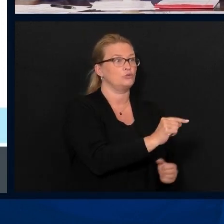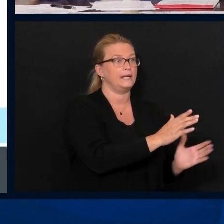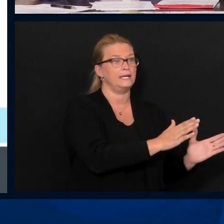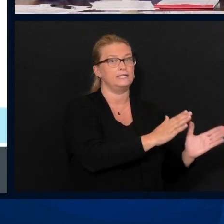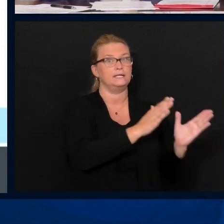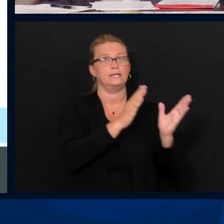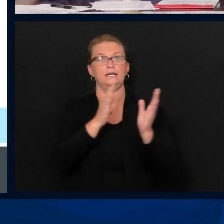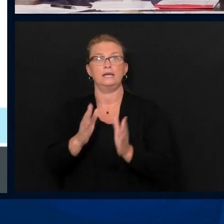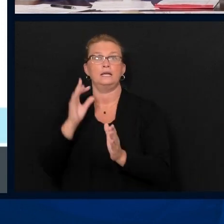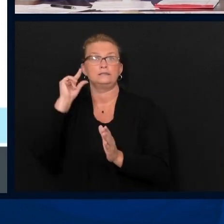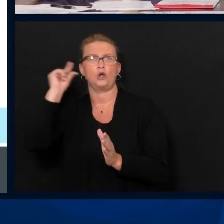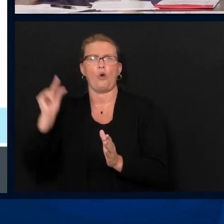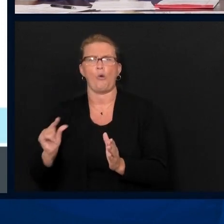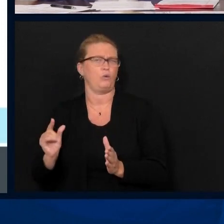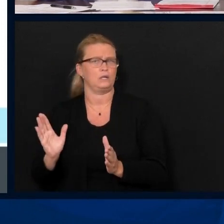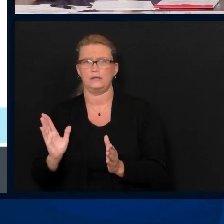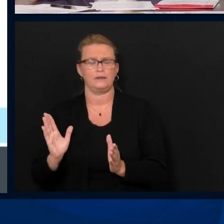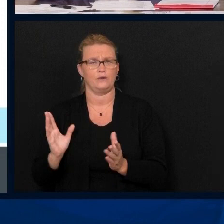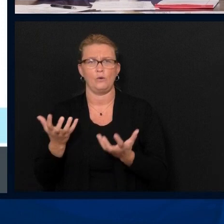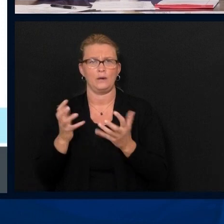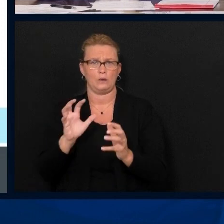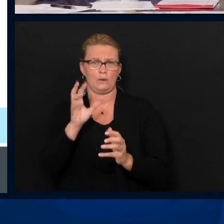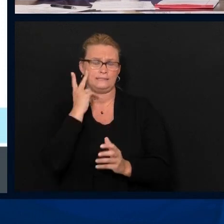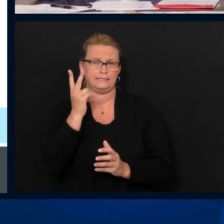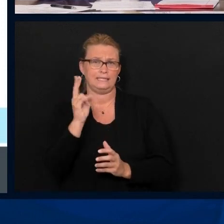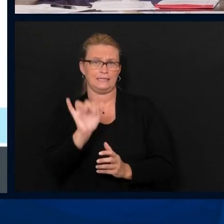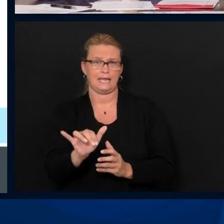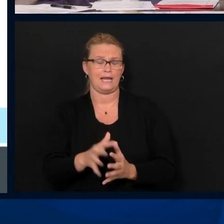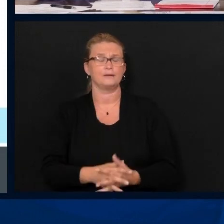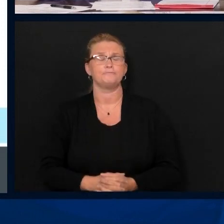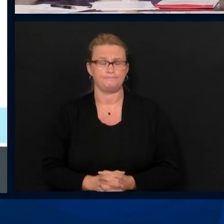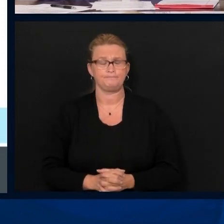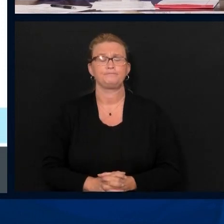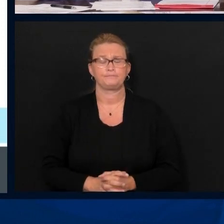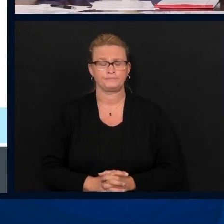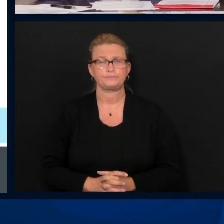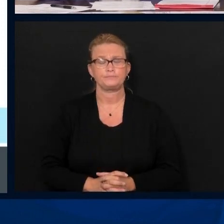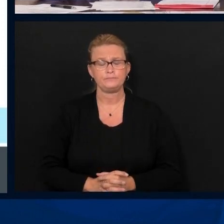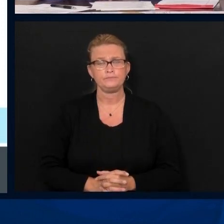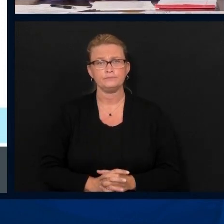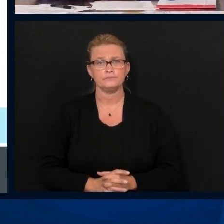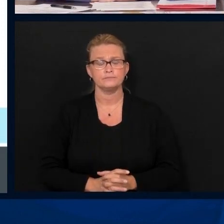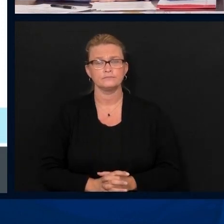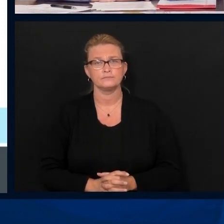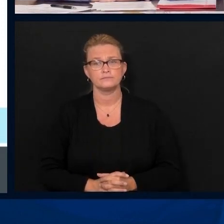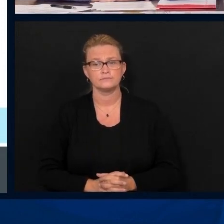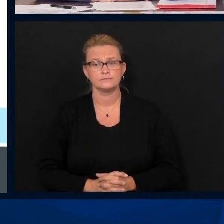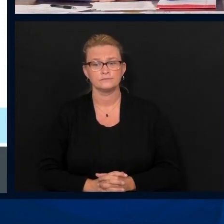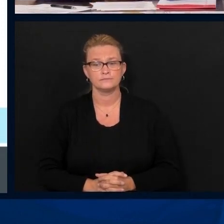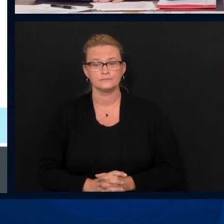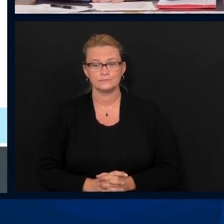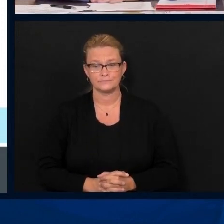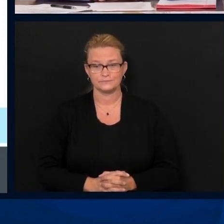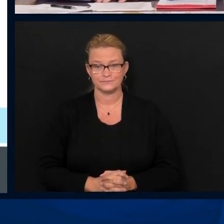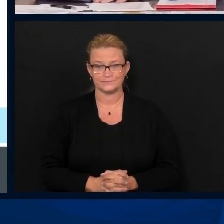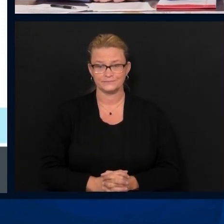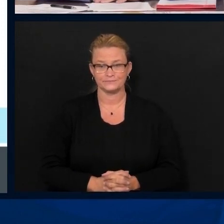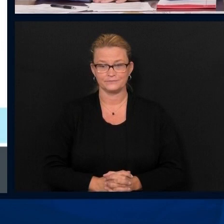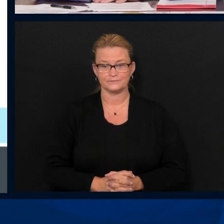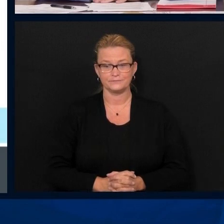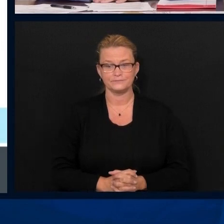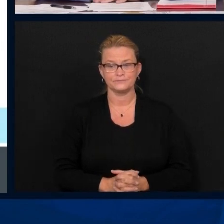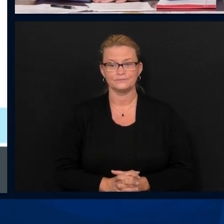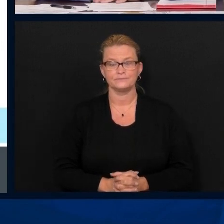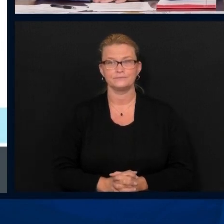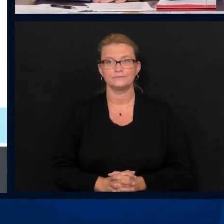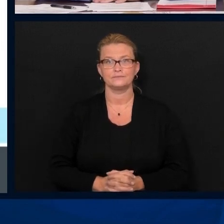possibly to a gold, and then jumps all the way into an orange or a red situation. So we're going to continue to test, and we're